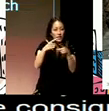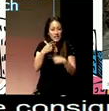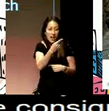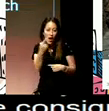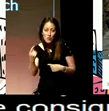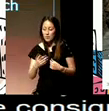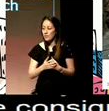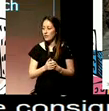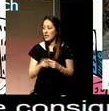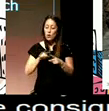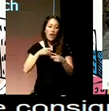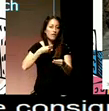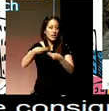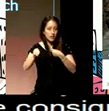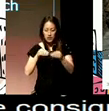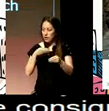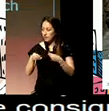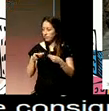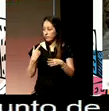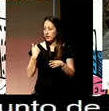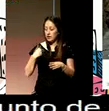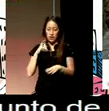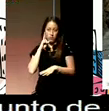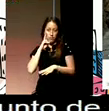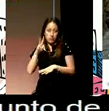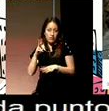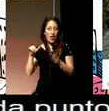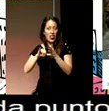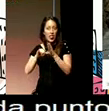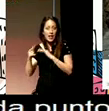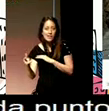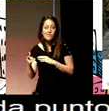Just two more cases. Well,